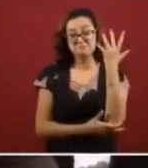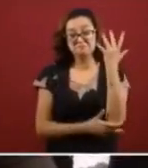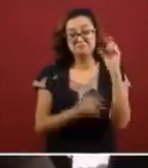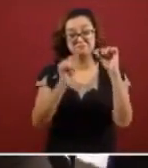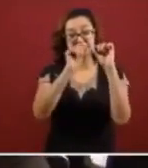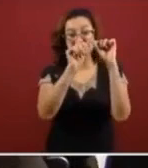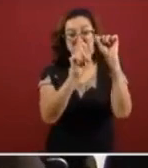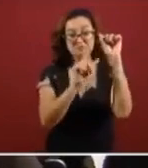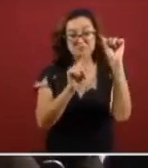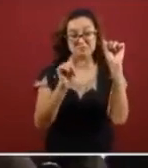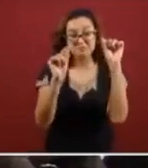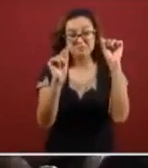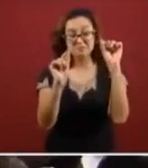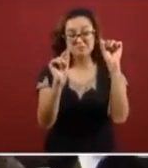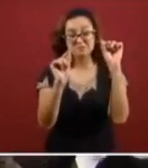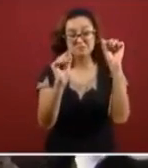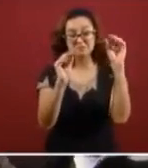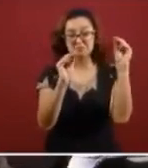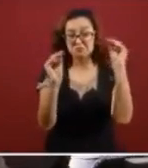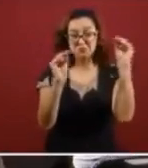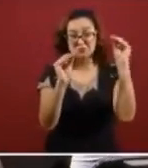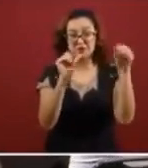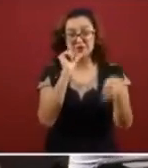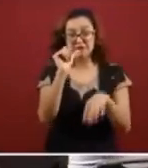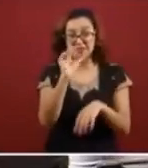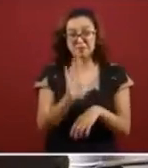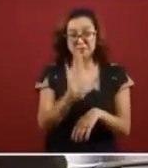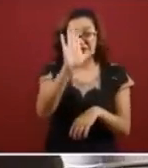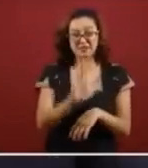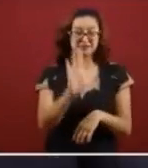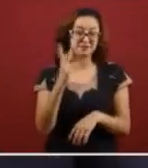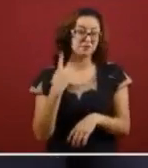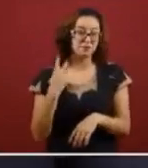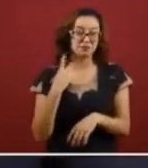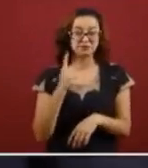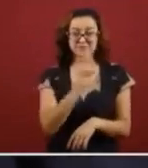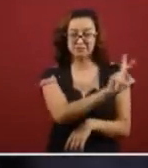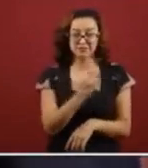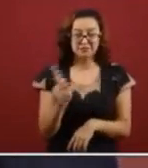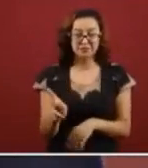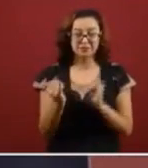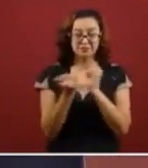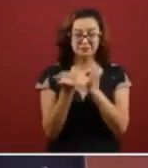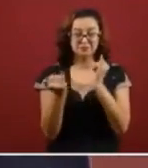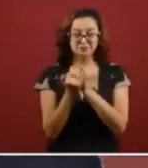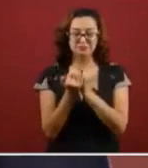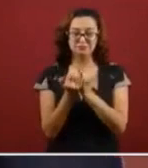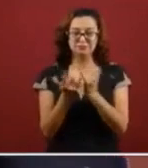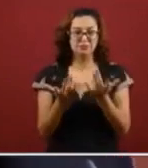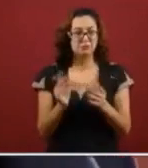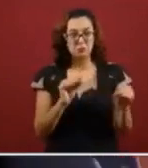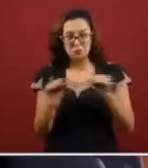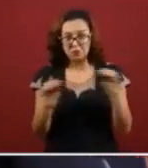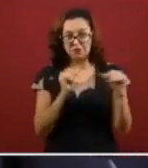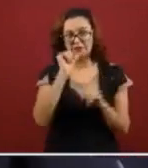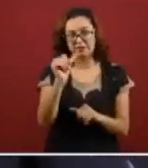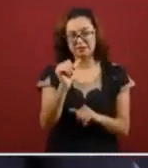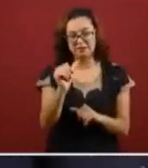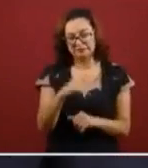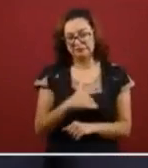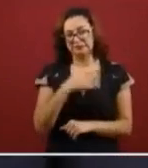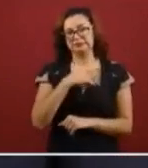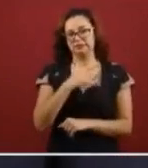a, de la política, a leaf from the tree of politics, then we would be worried.